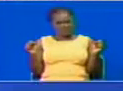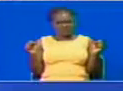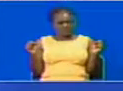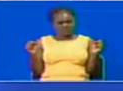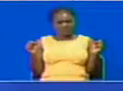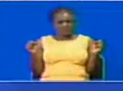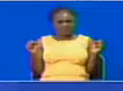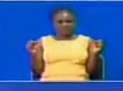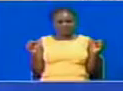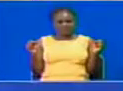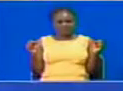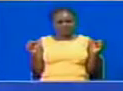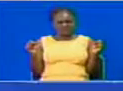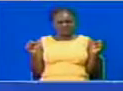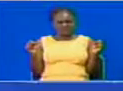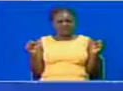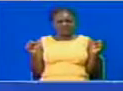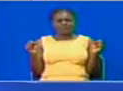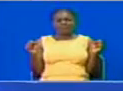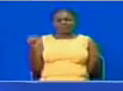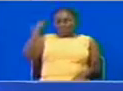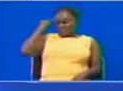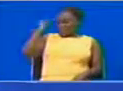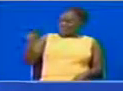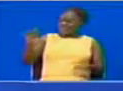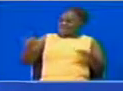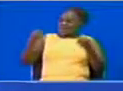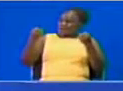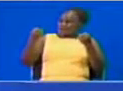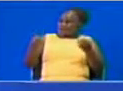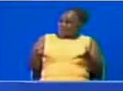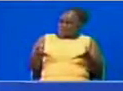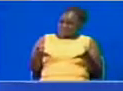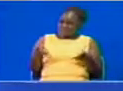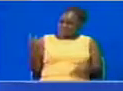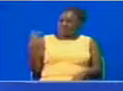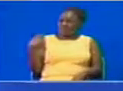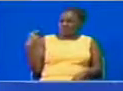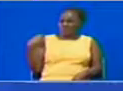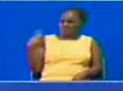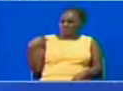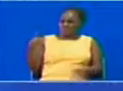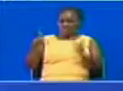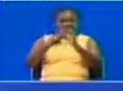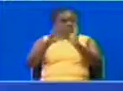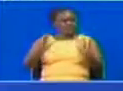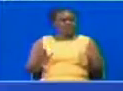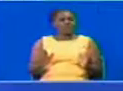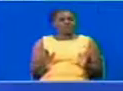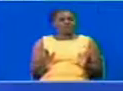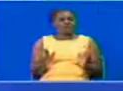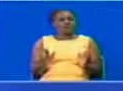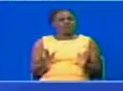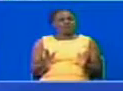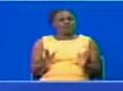It is lazy thinking. So you can imagine how many of these students are consulting their lawyers. Yes. You can already imagine, yes, you can